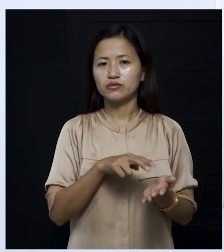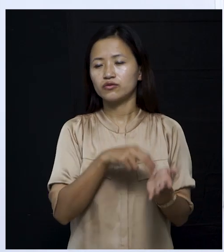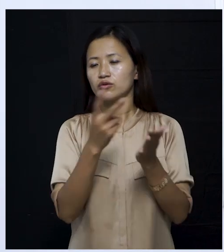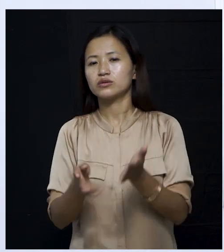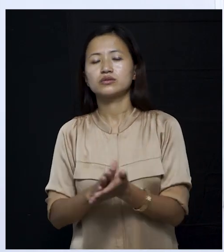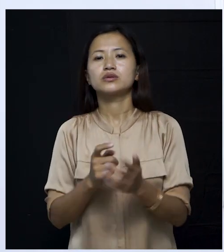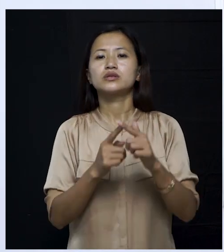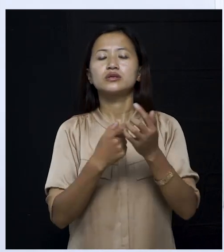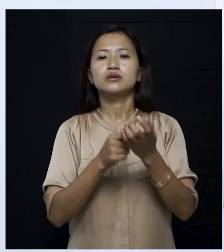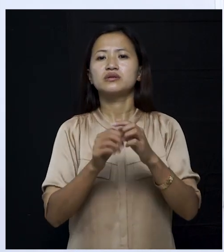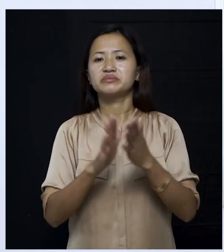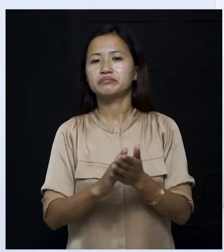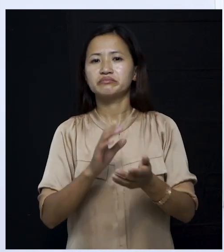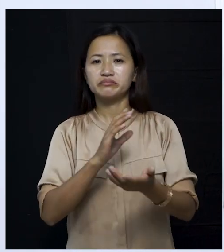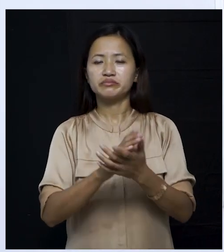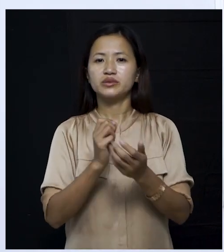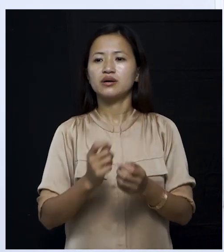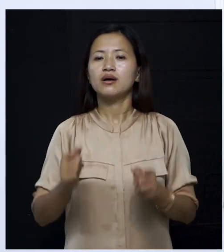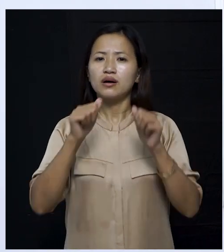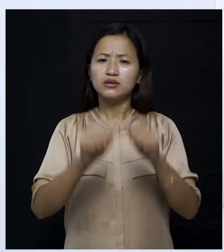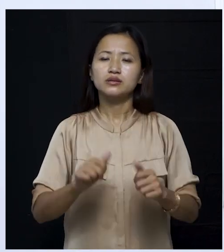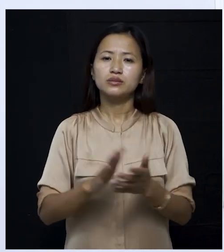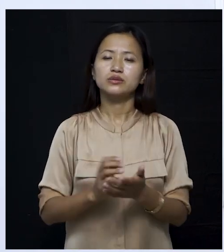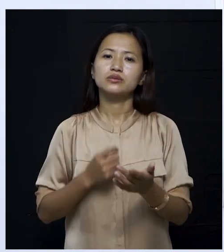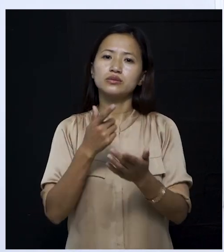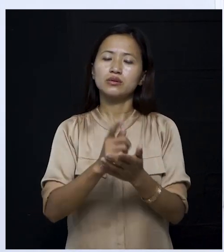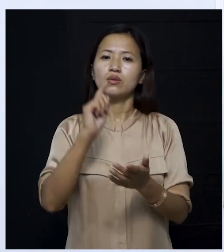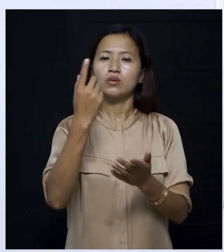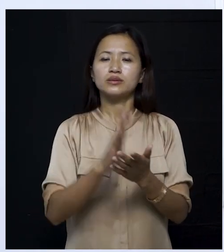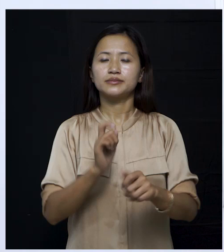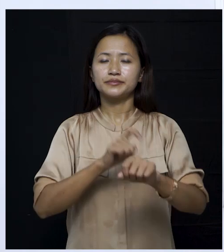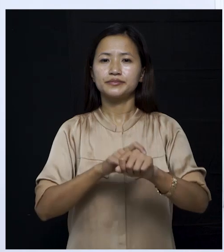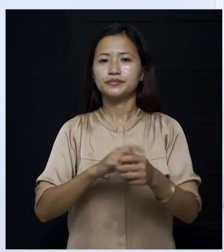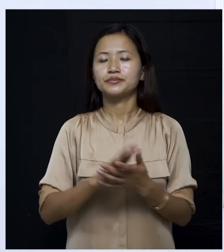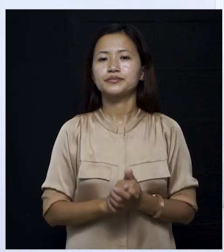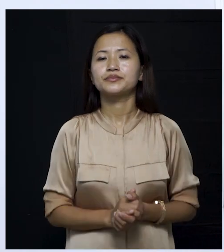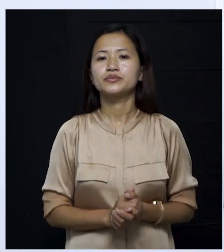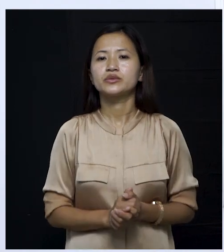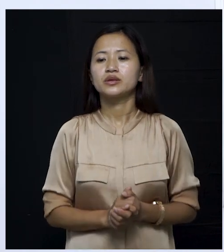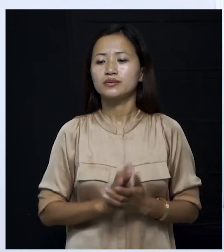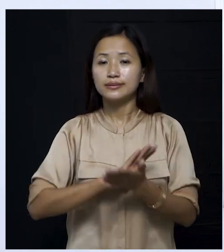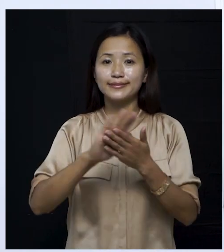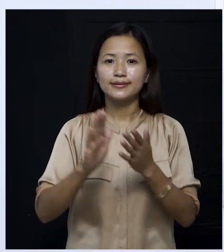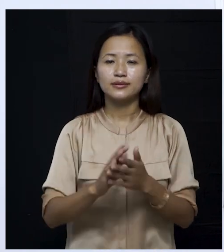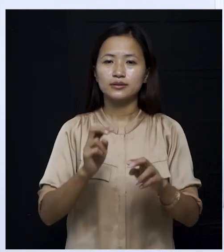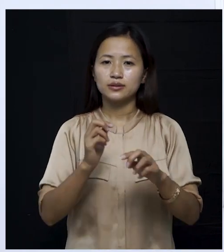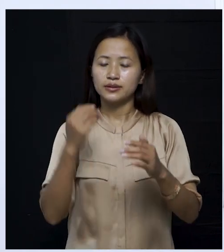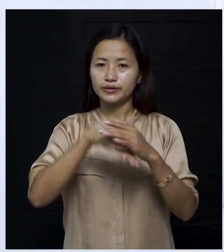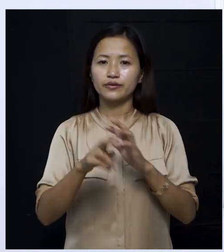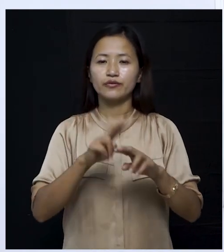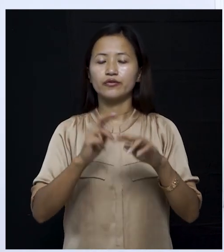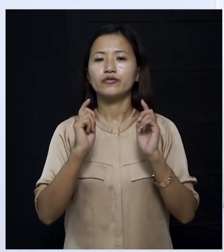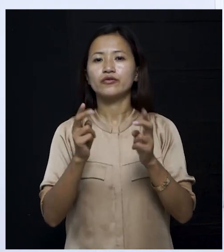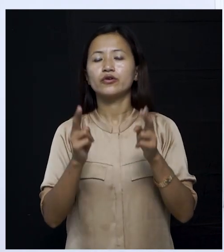a trap because they are unable to repay back the whole amount at one time, because that is how it is done in the informal. Okay,